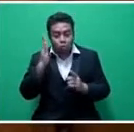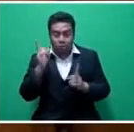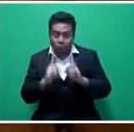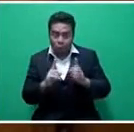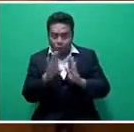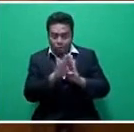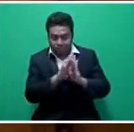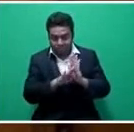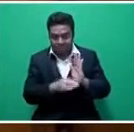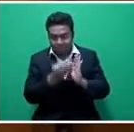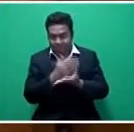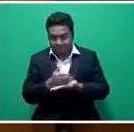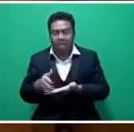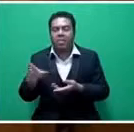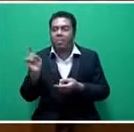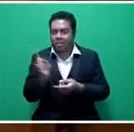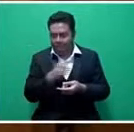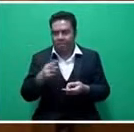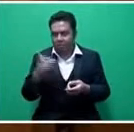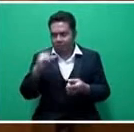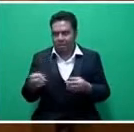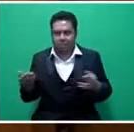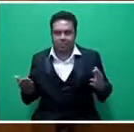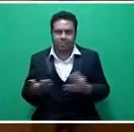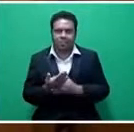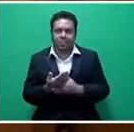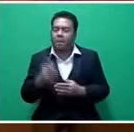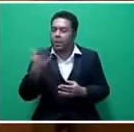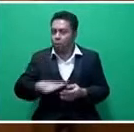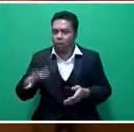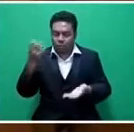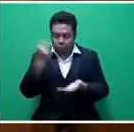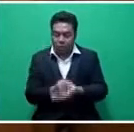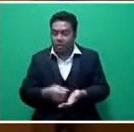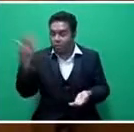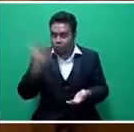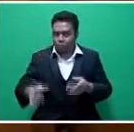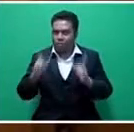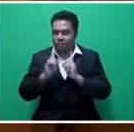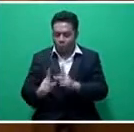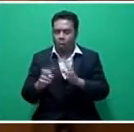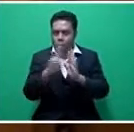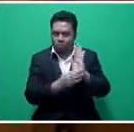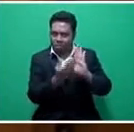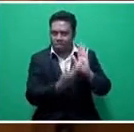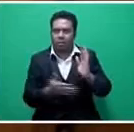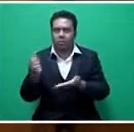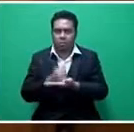understand that sometimes it causes inconvenience for the operations of school, but we want to ensure that schools comply to that.